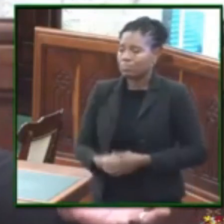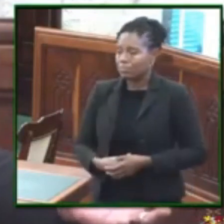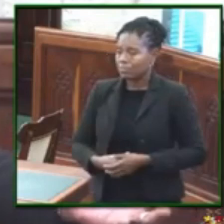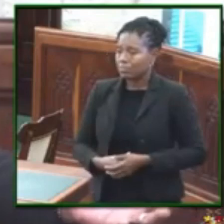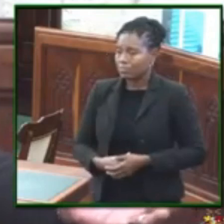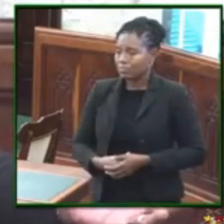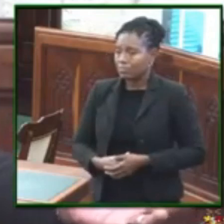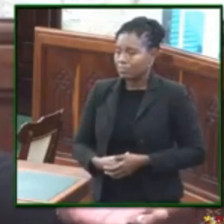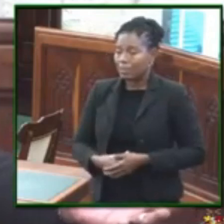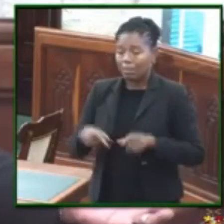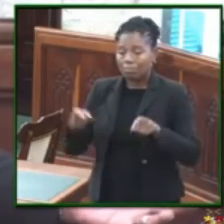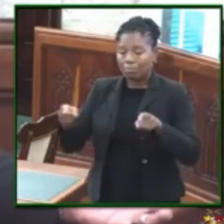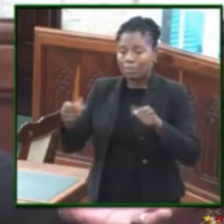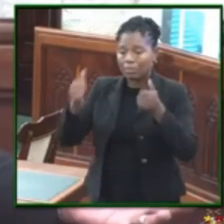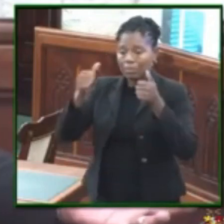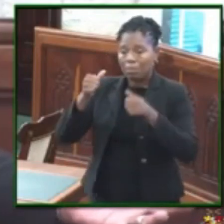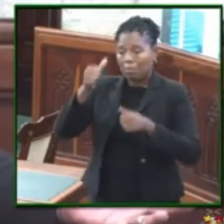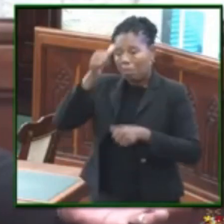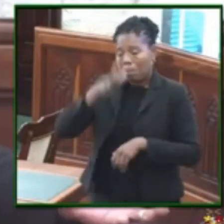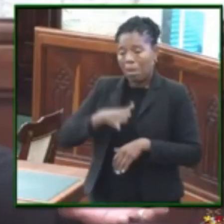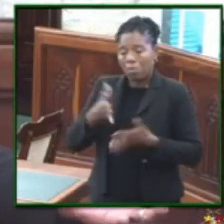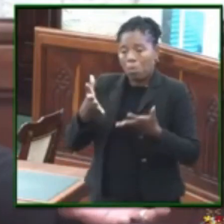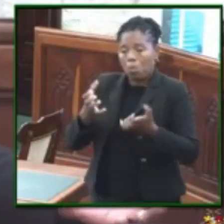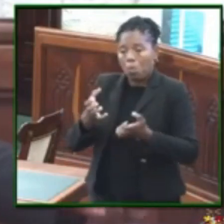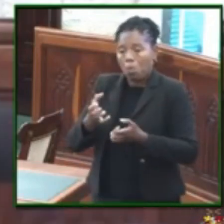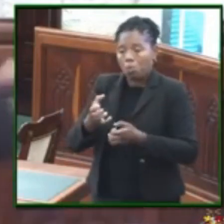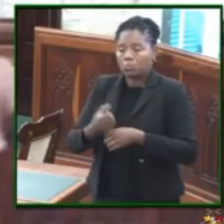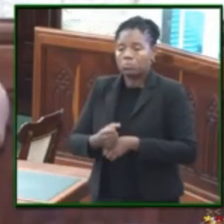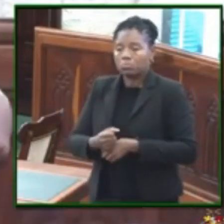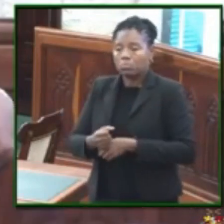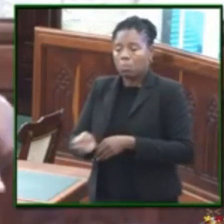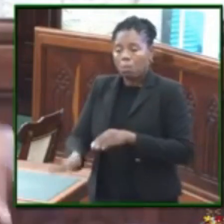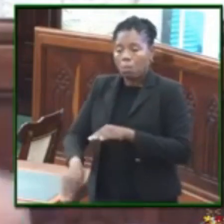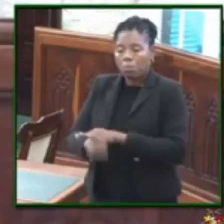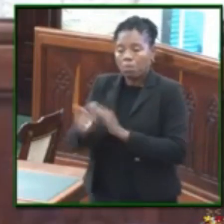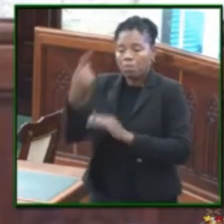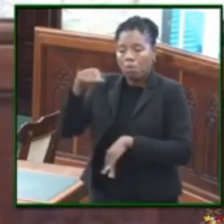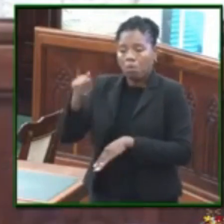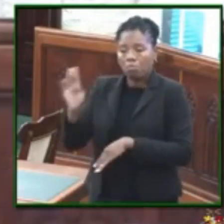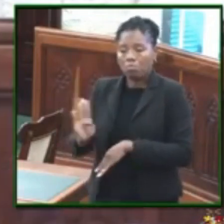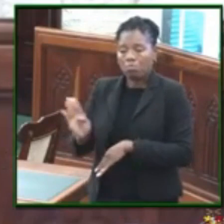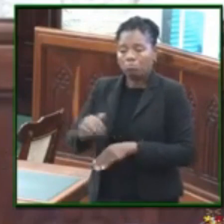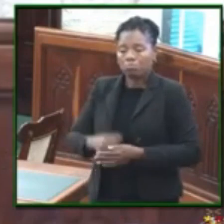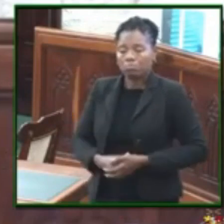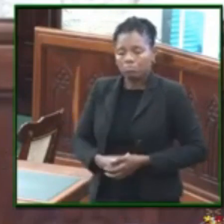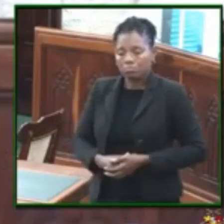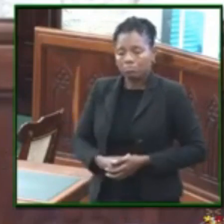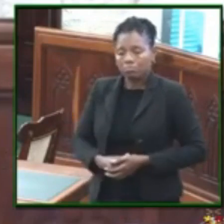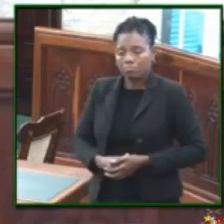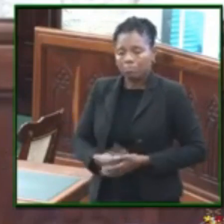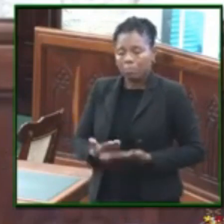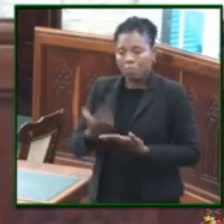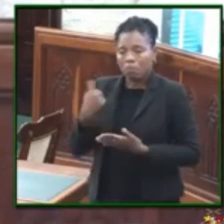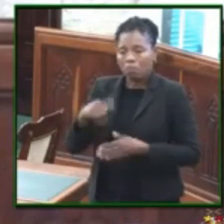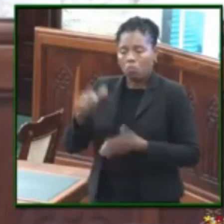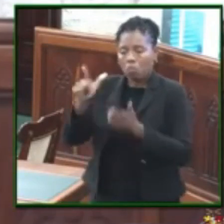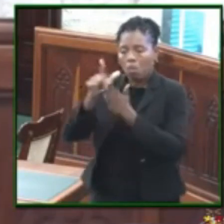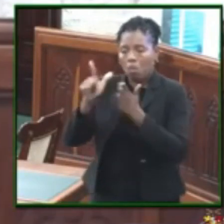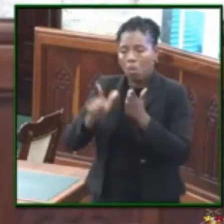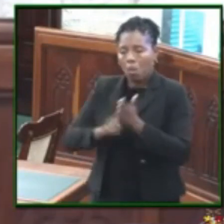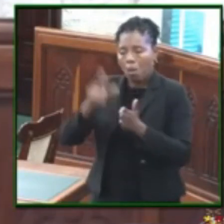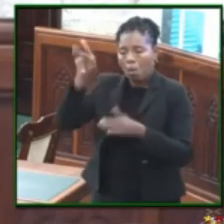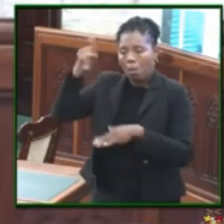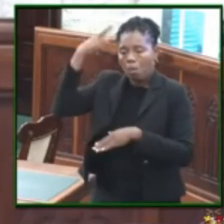This fella that wanted to play cricket for Barbados, ahead of law and politics, I have